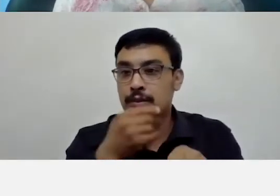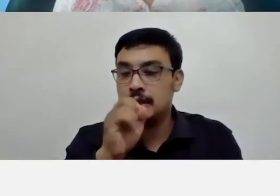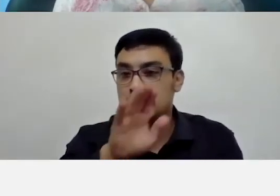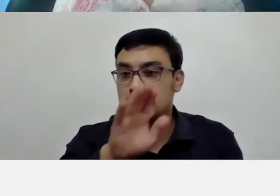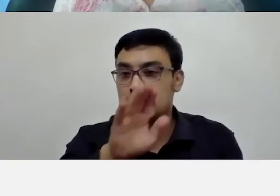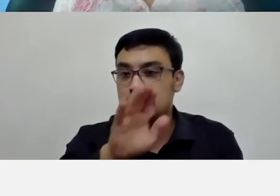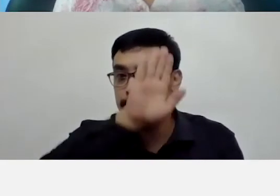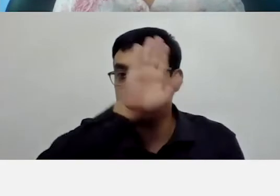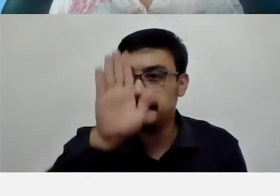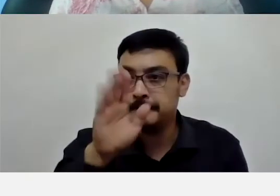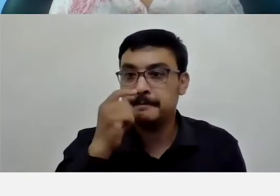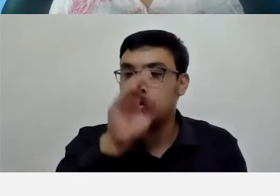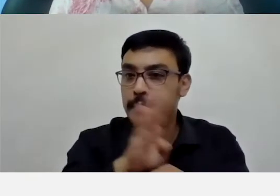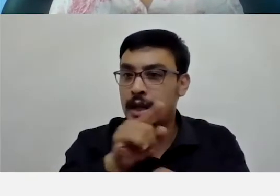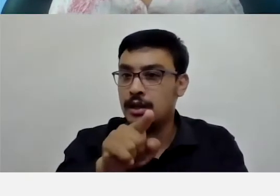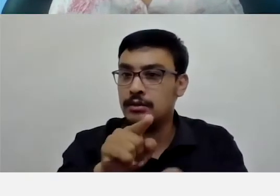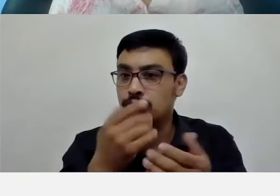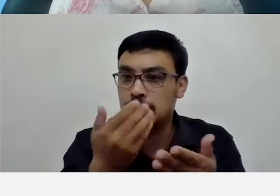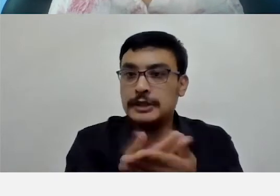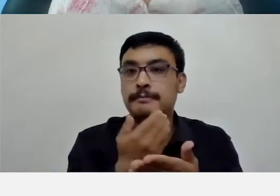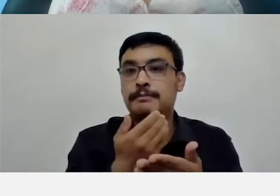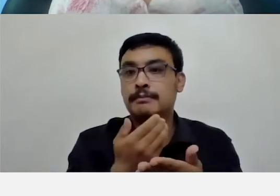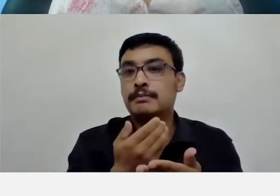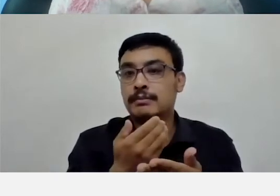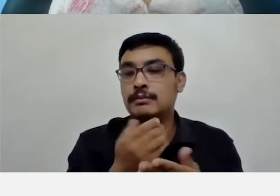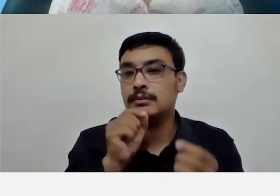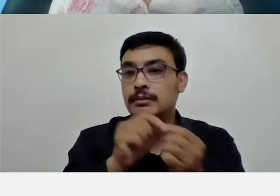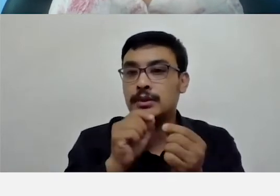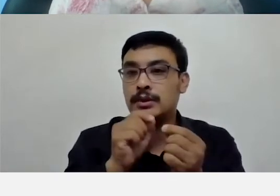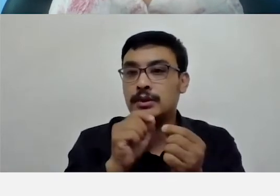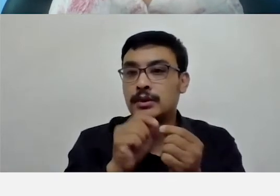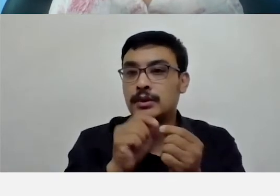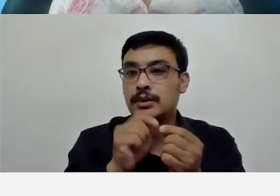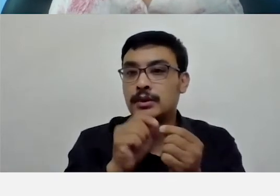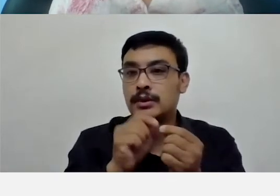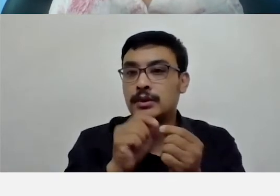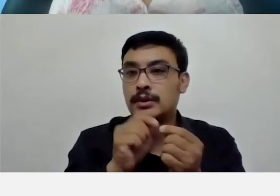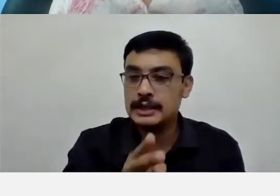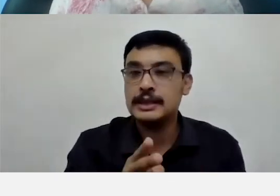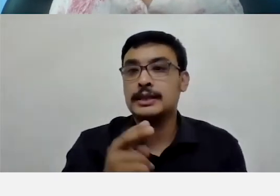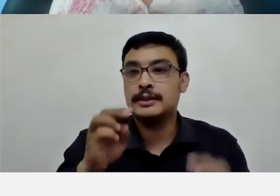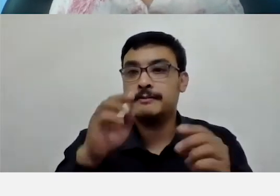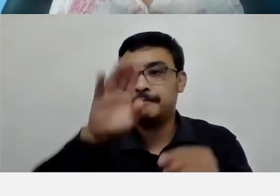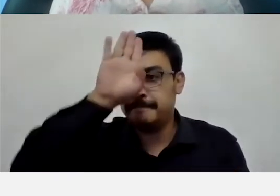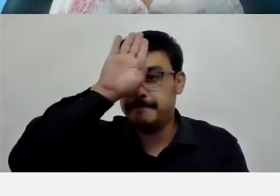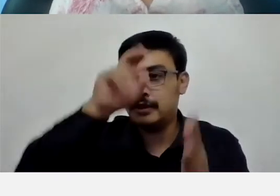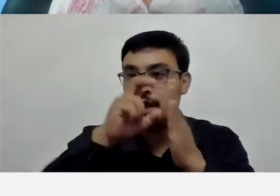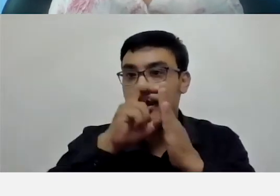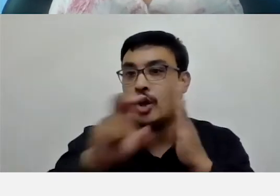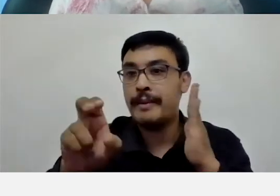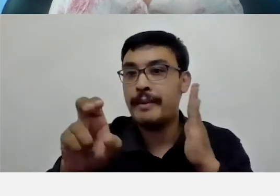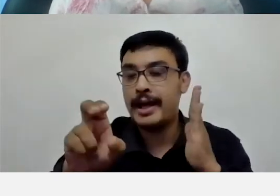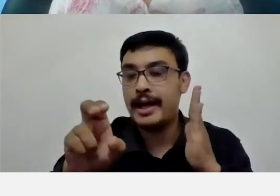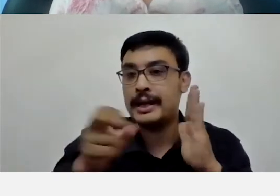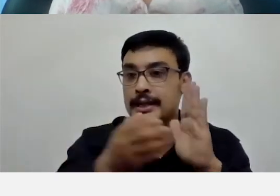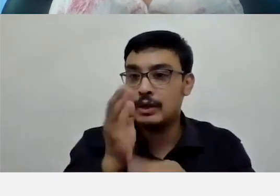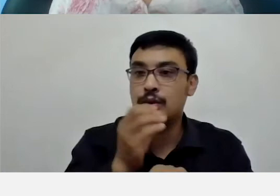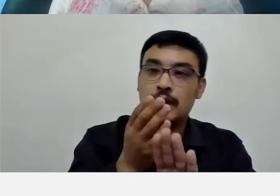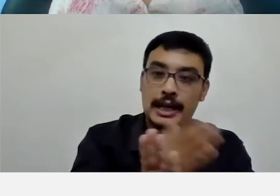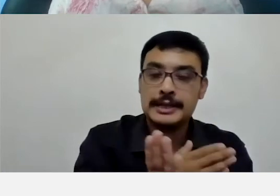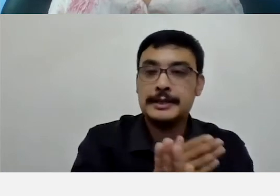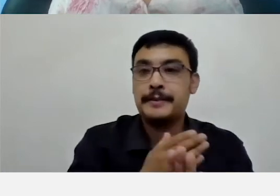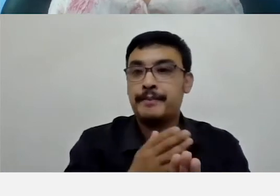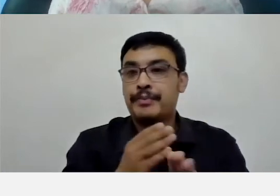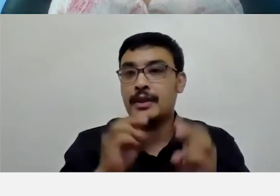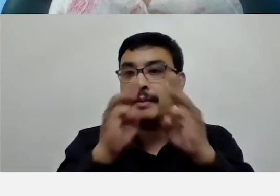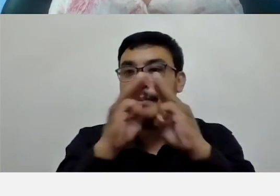that evil power. So before moving to Durbar Square, I would like to stick on the types of